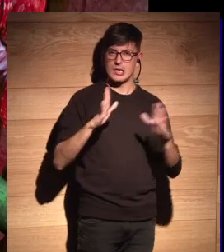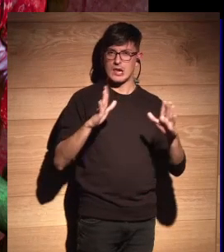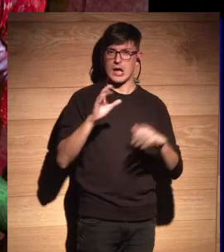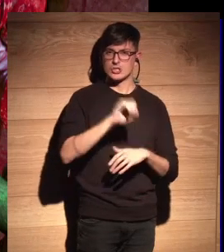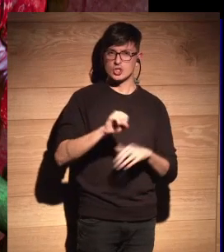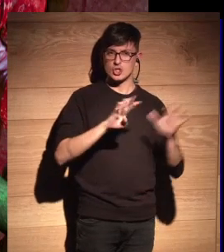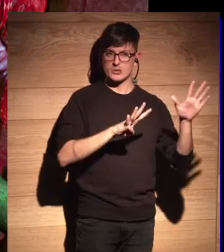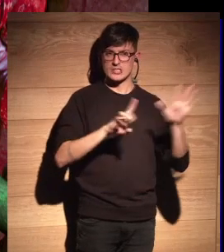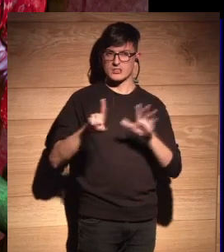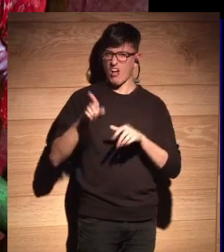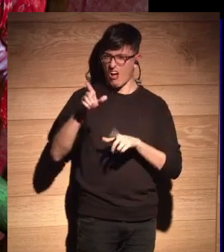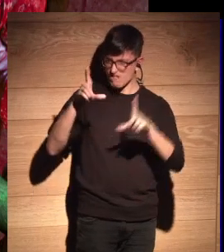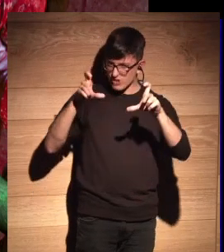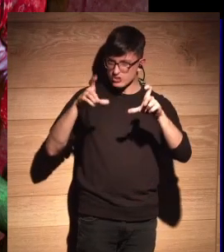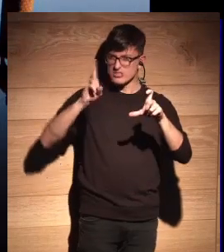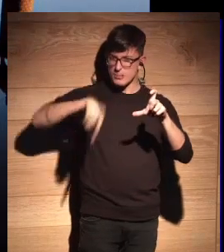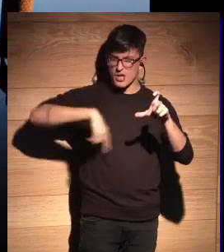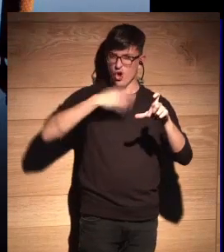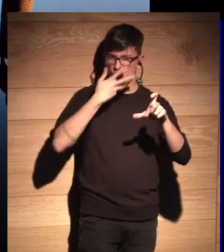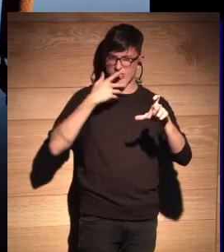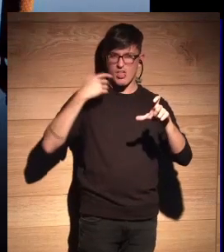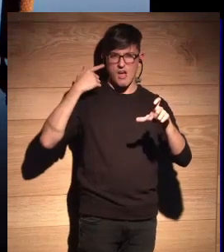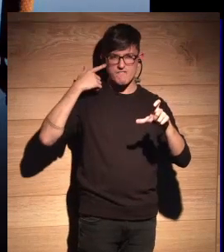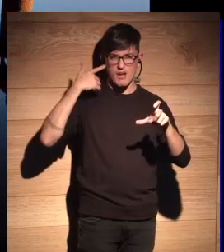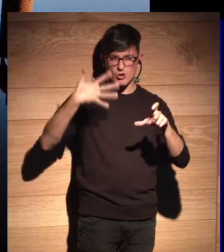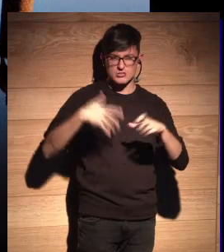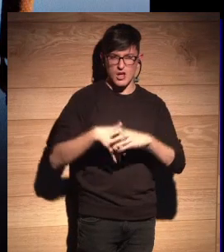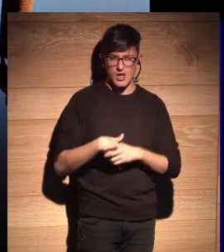well-known festival in India. Yeah, the color ones.